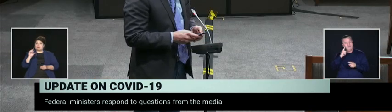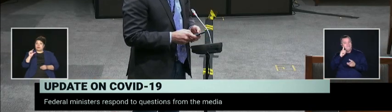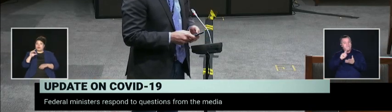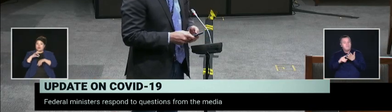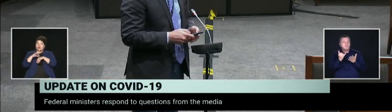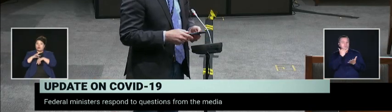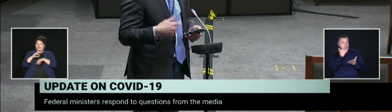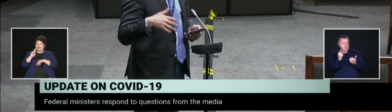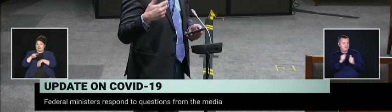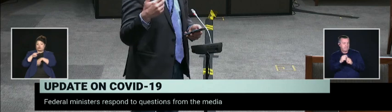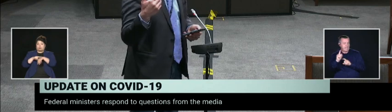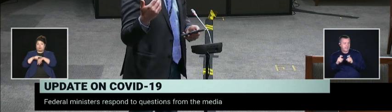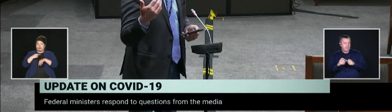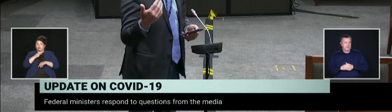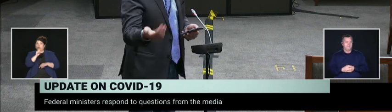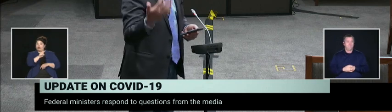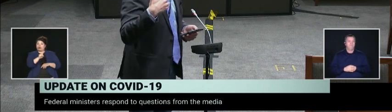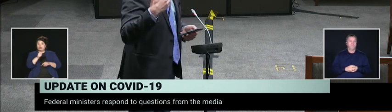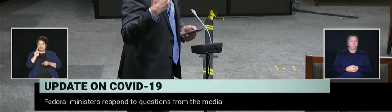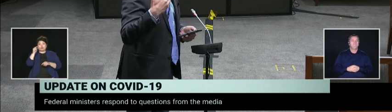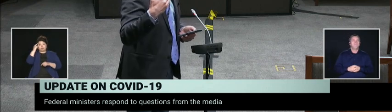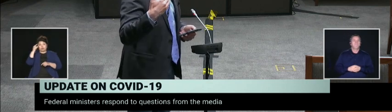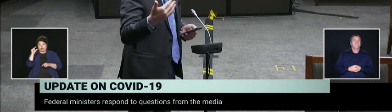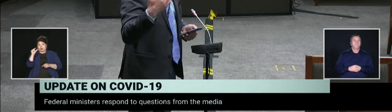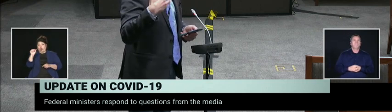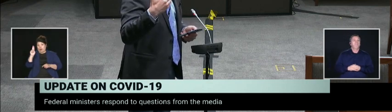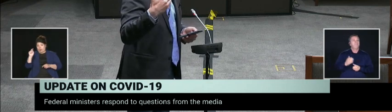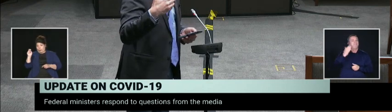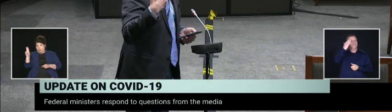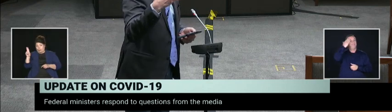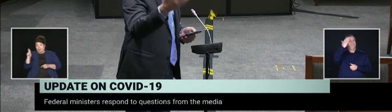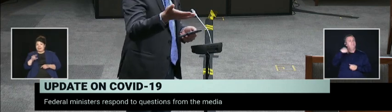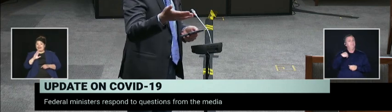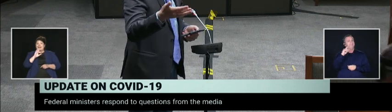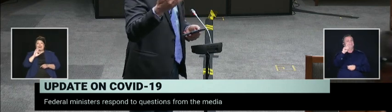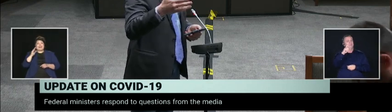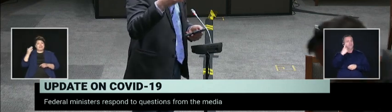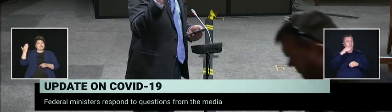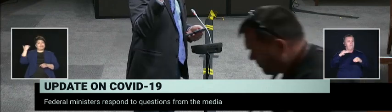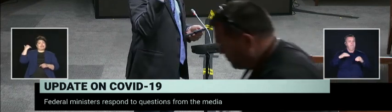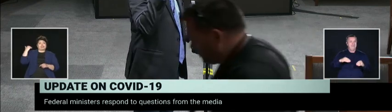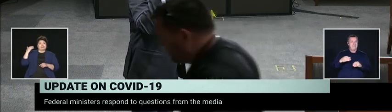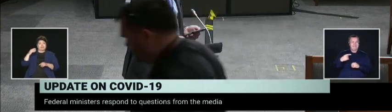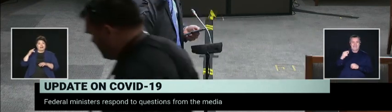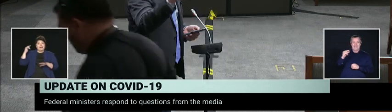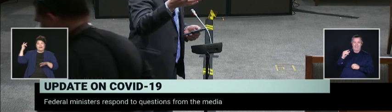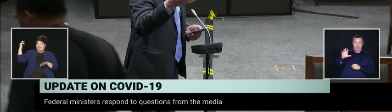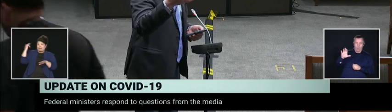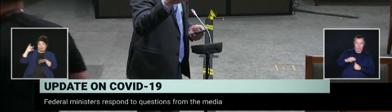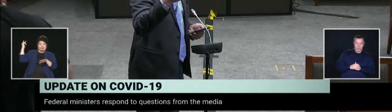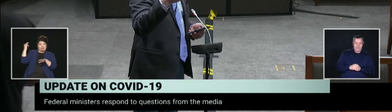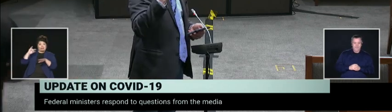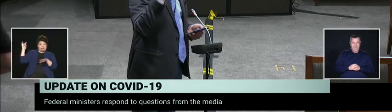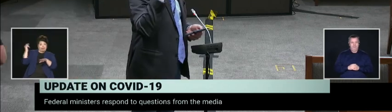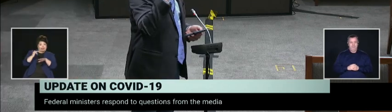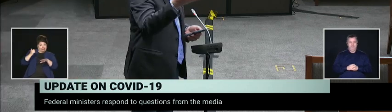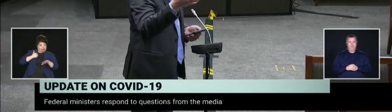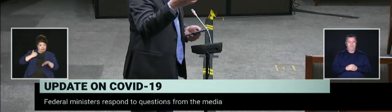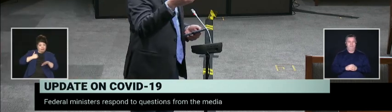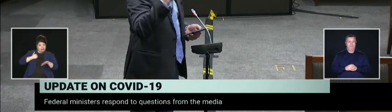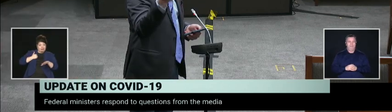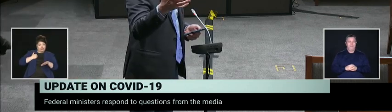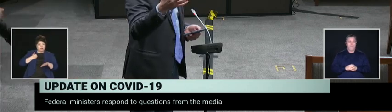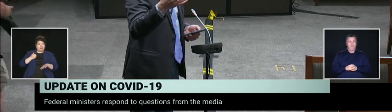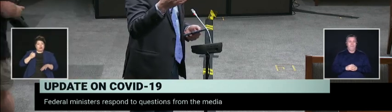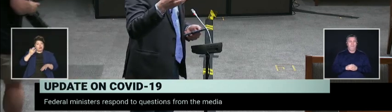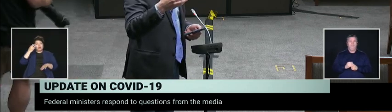Garneau. Early on, when flights were still coming back into Canada, your government was asked why not screen people with temperature